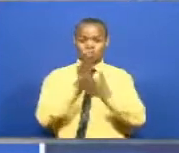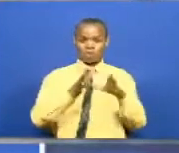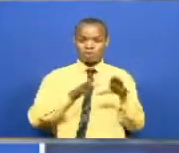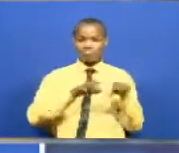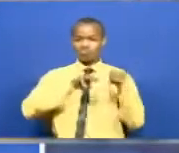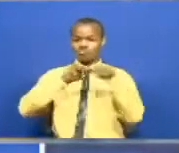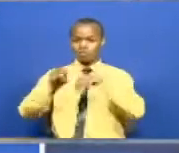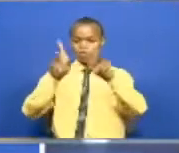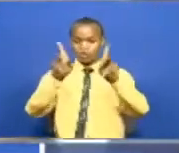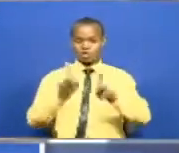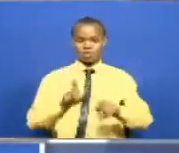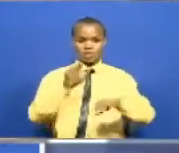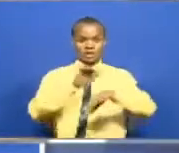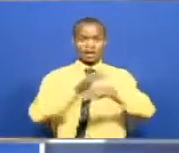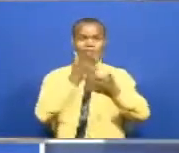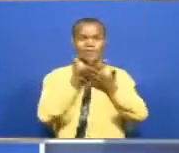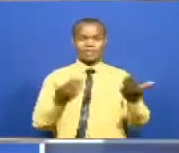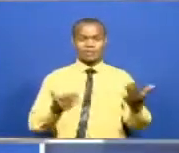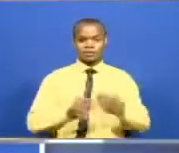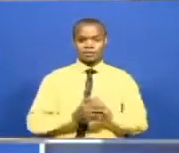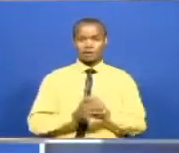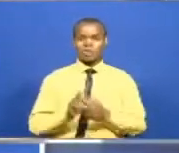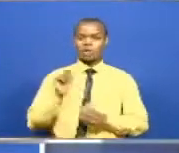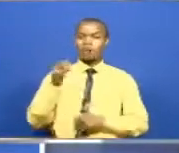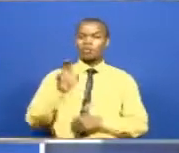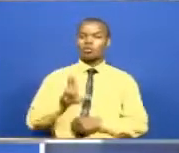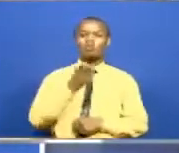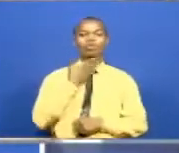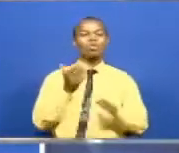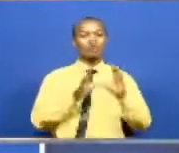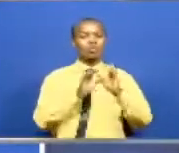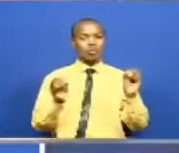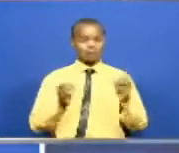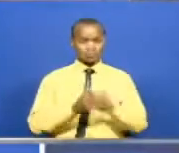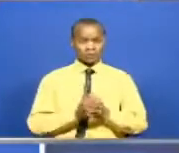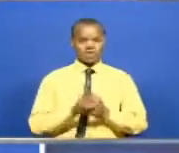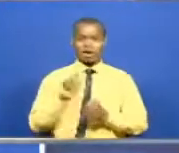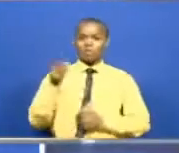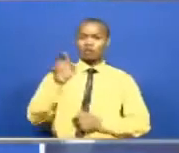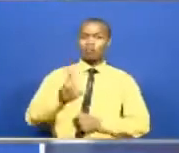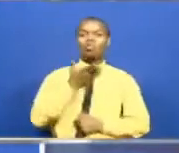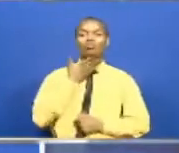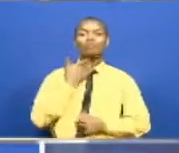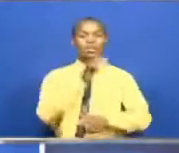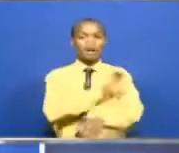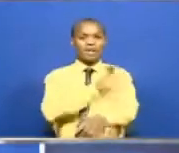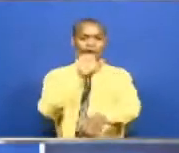No. That is not what His Excellency the President wants. He wants to empower the youth where they are.